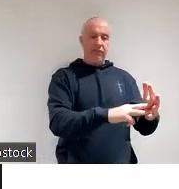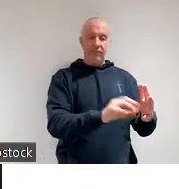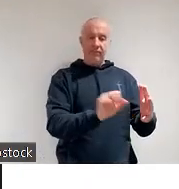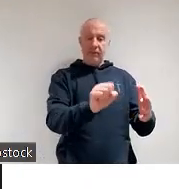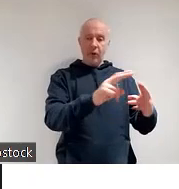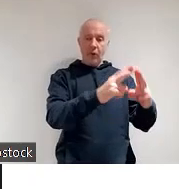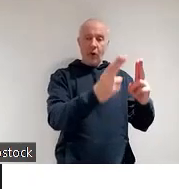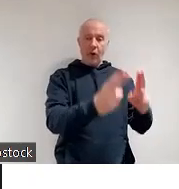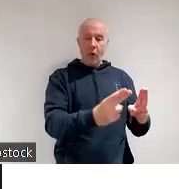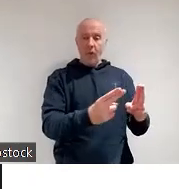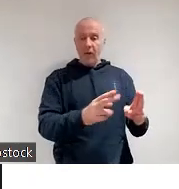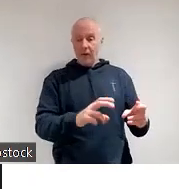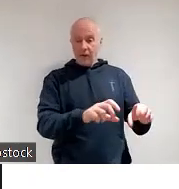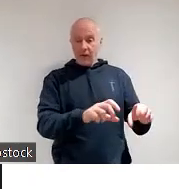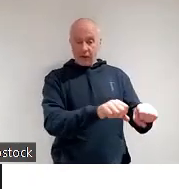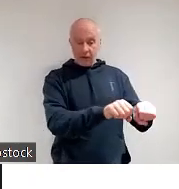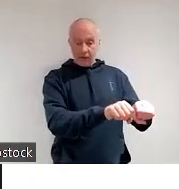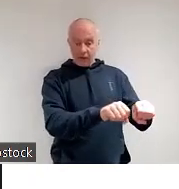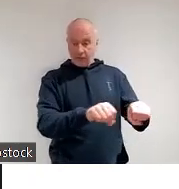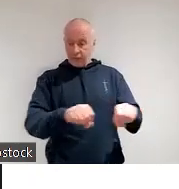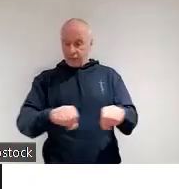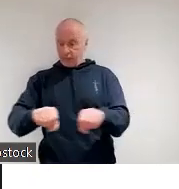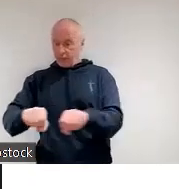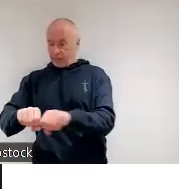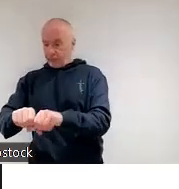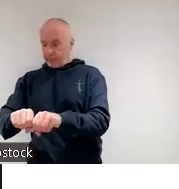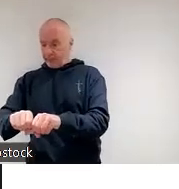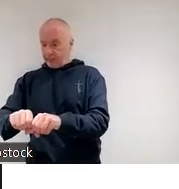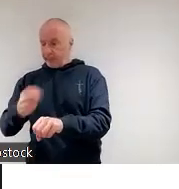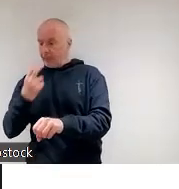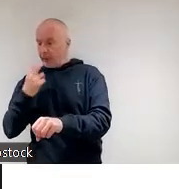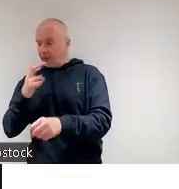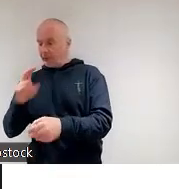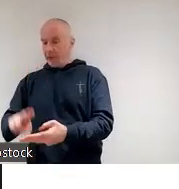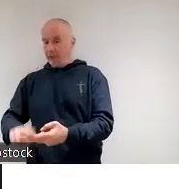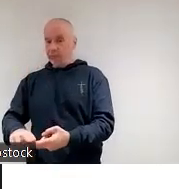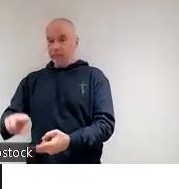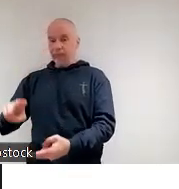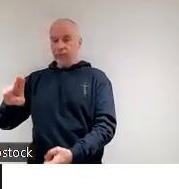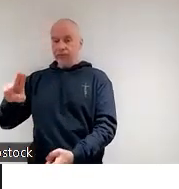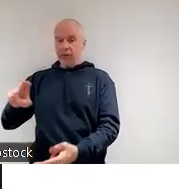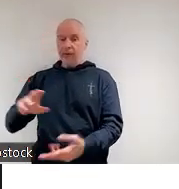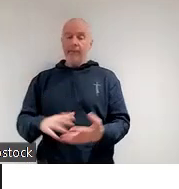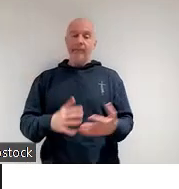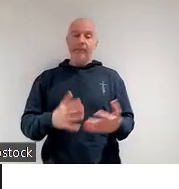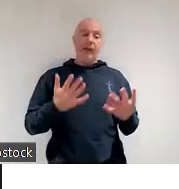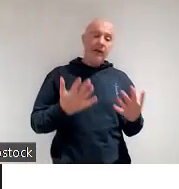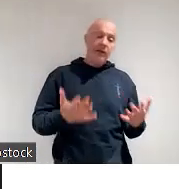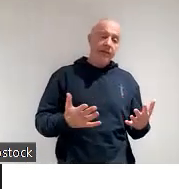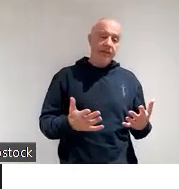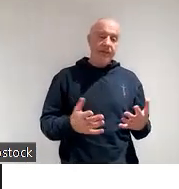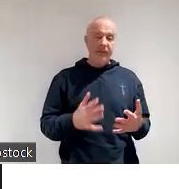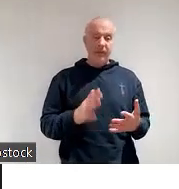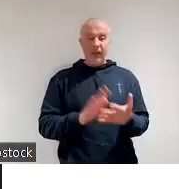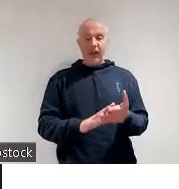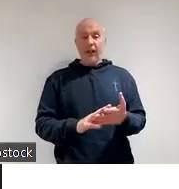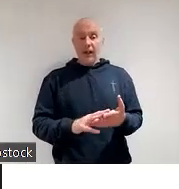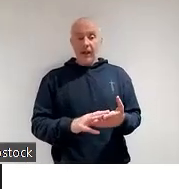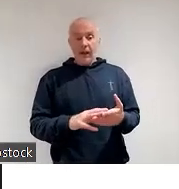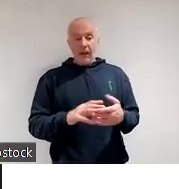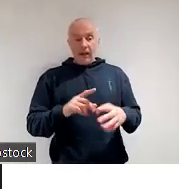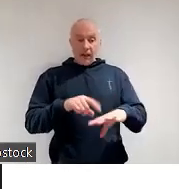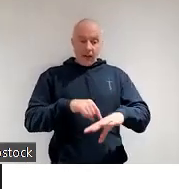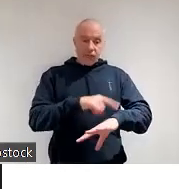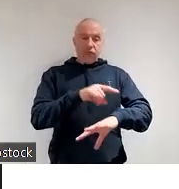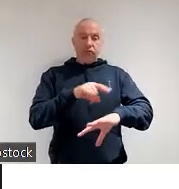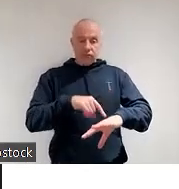of the EVs, they provide you with that cable. However, the charging experience won't be super pleasant because it will typically take 8